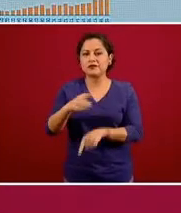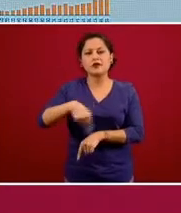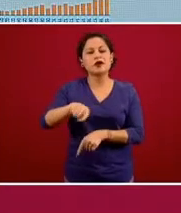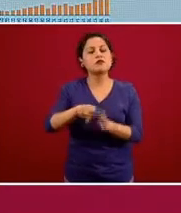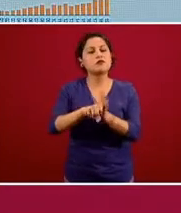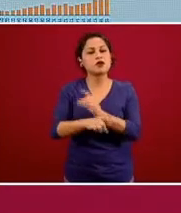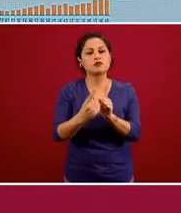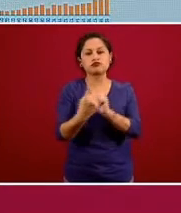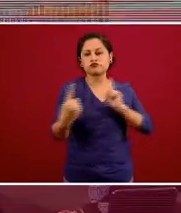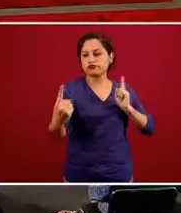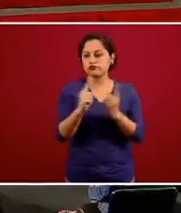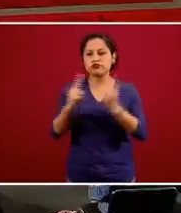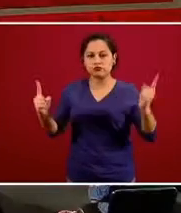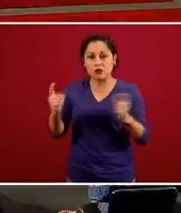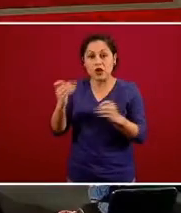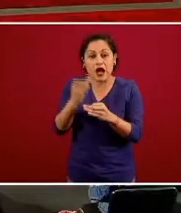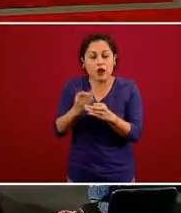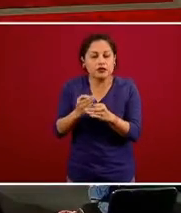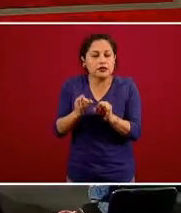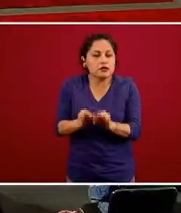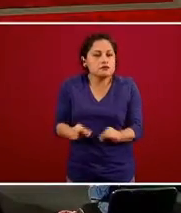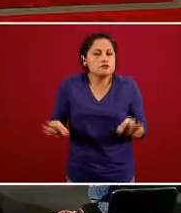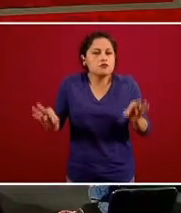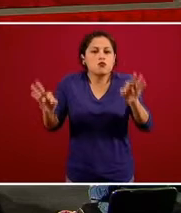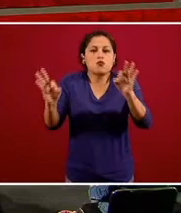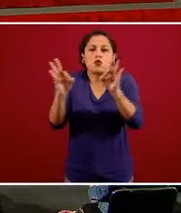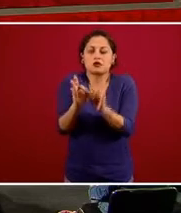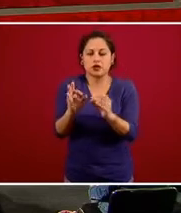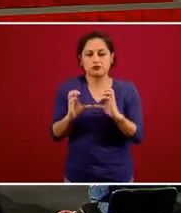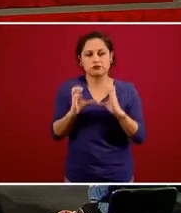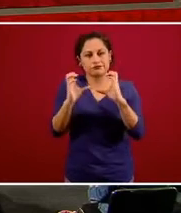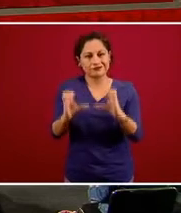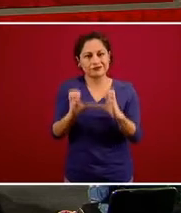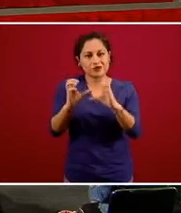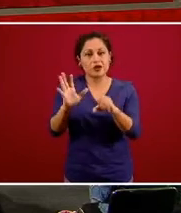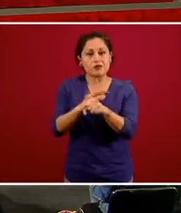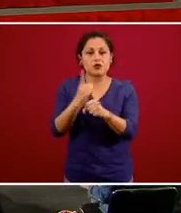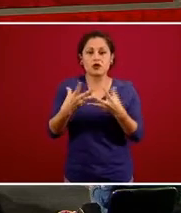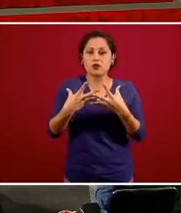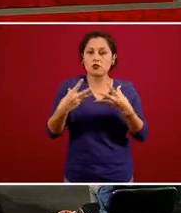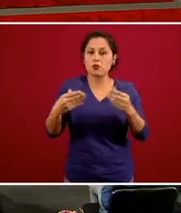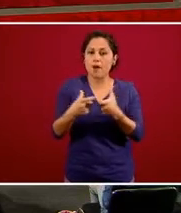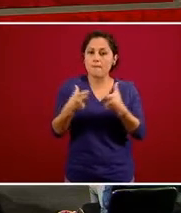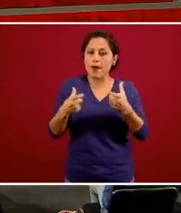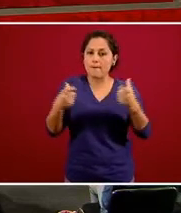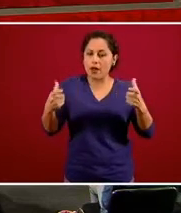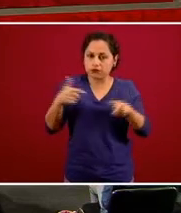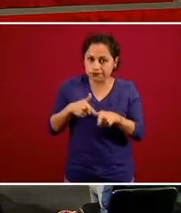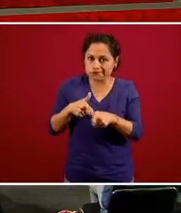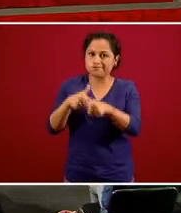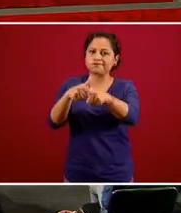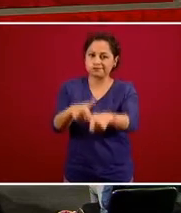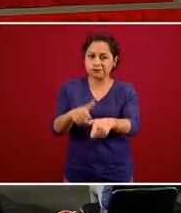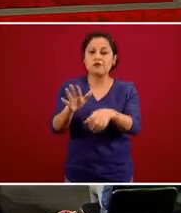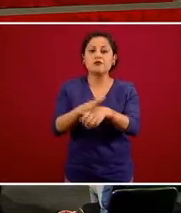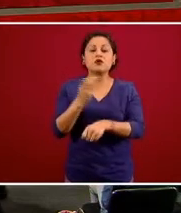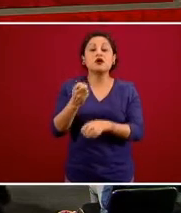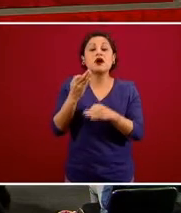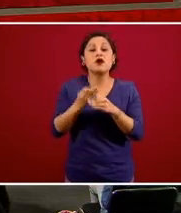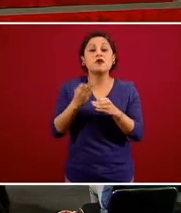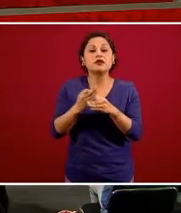wanna get confused about. the contagion will